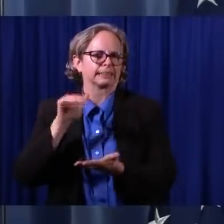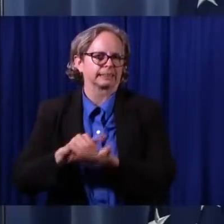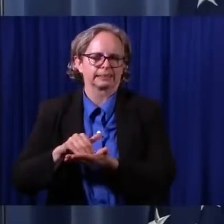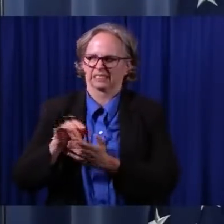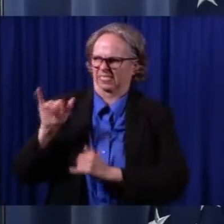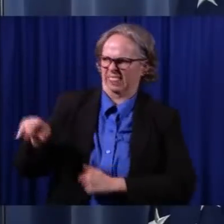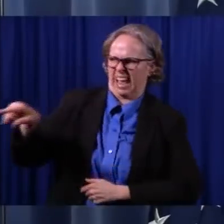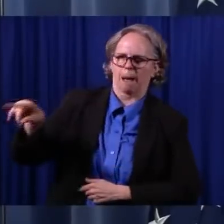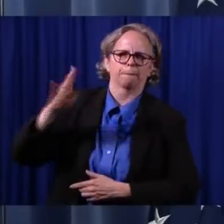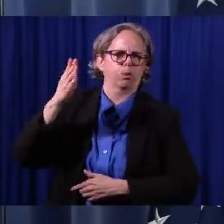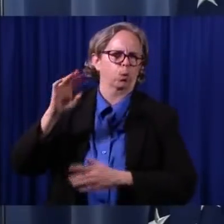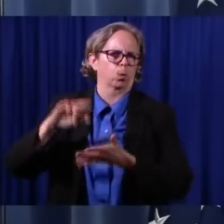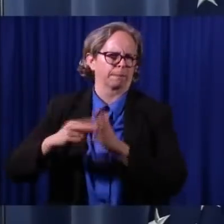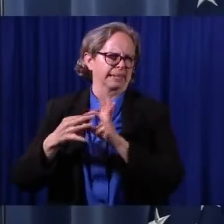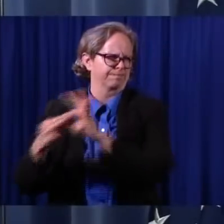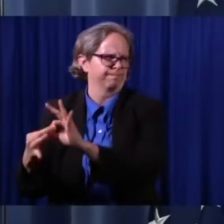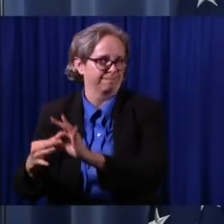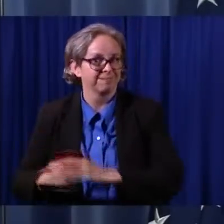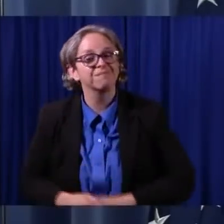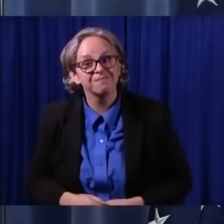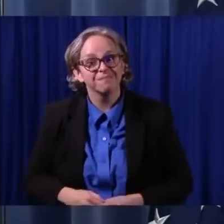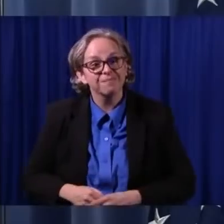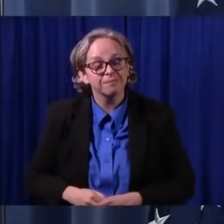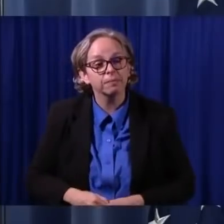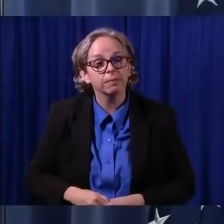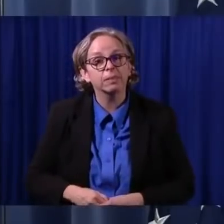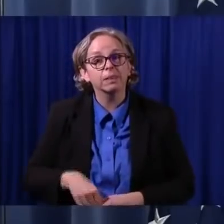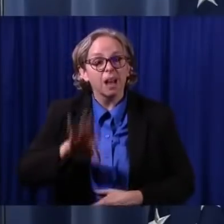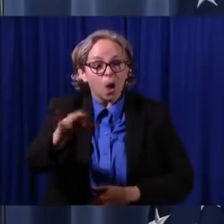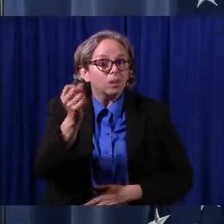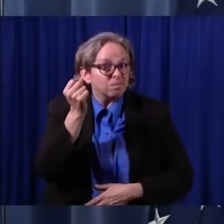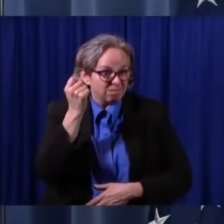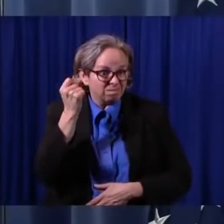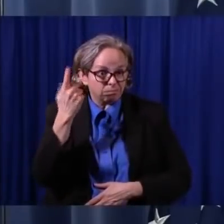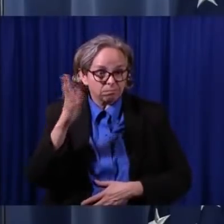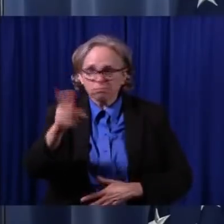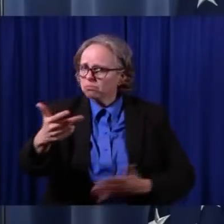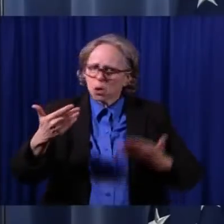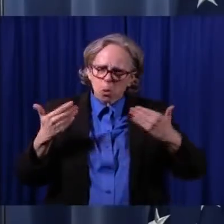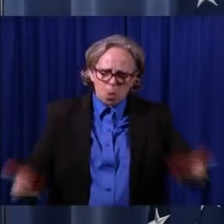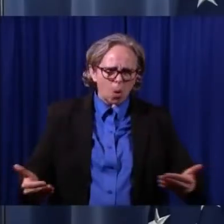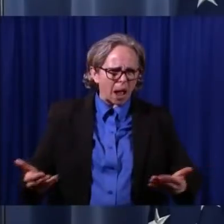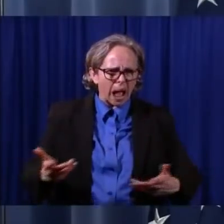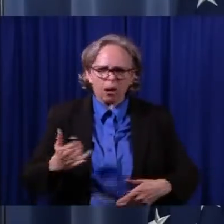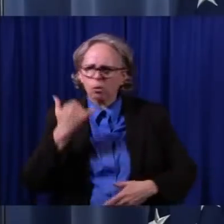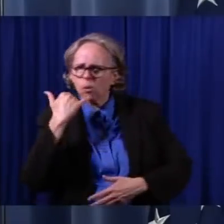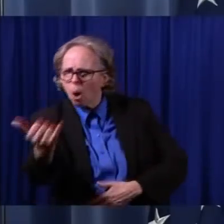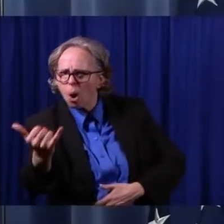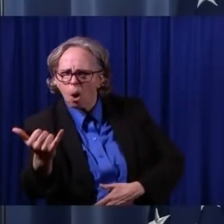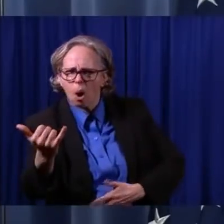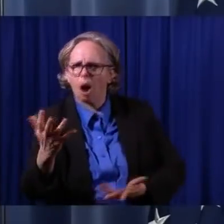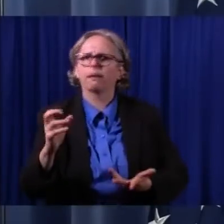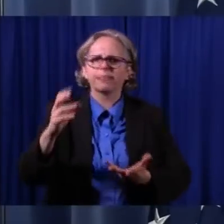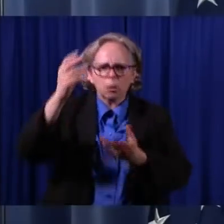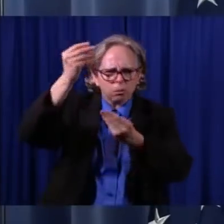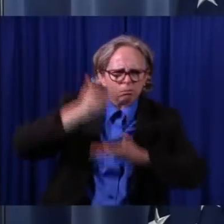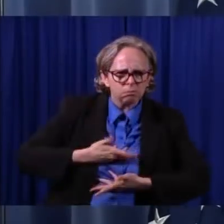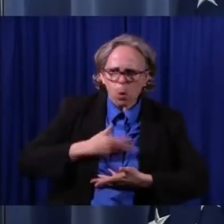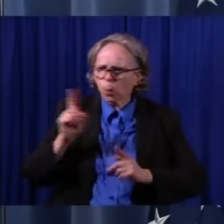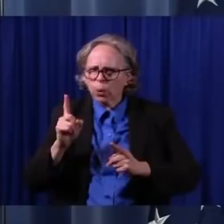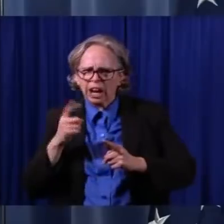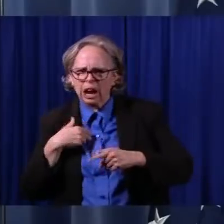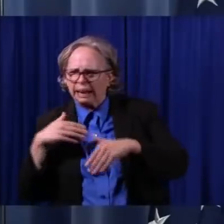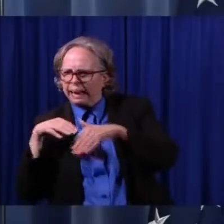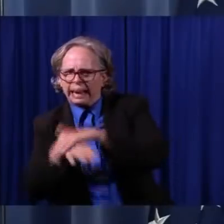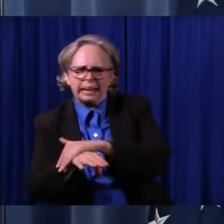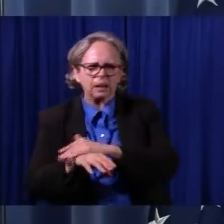are performing tests at that location. But if you contact any of them, they can tell you where the nearest one is that will be